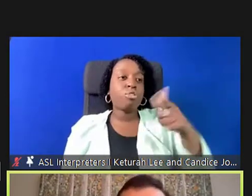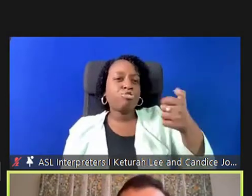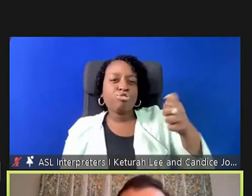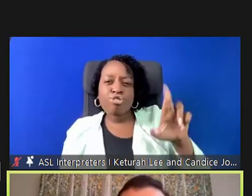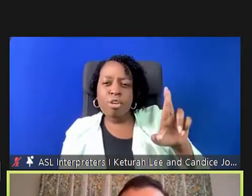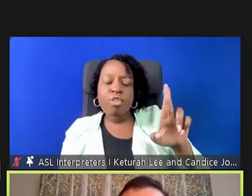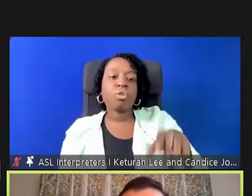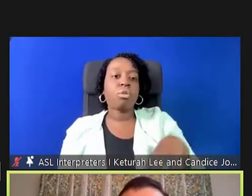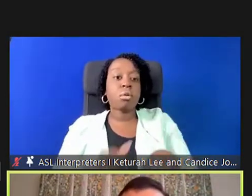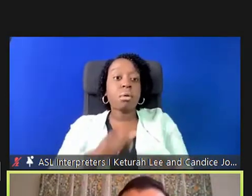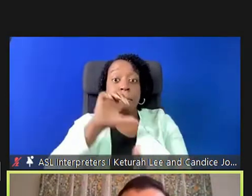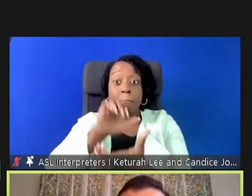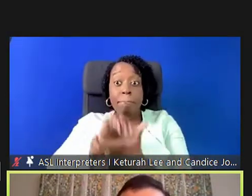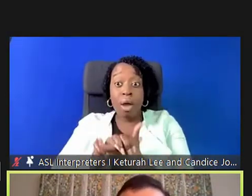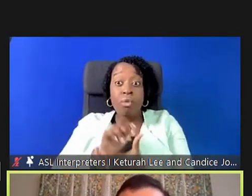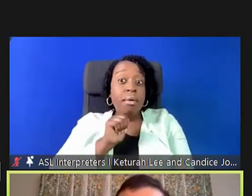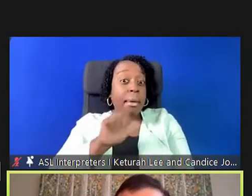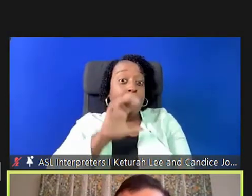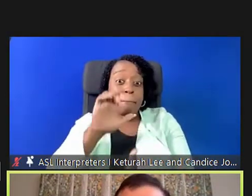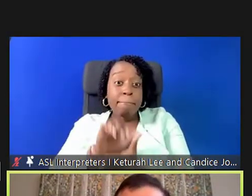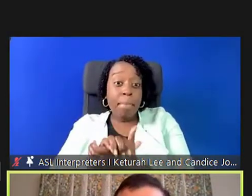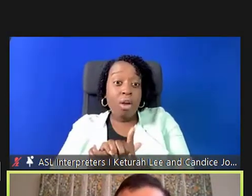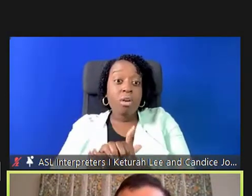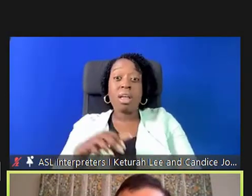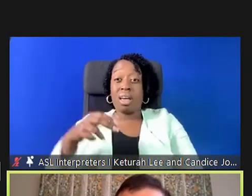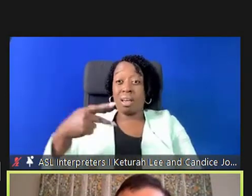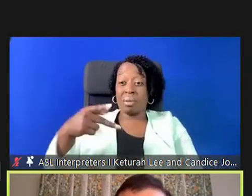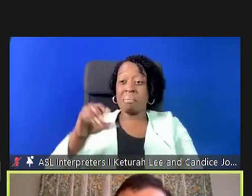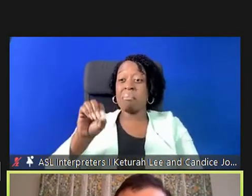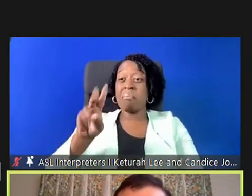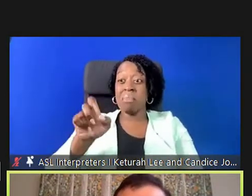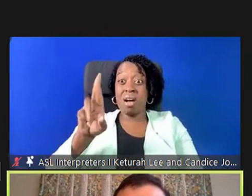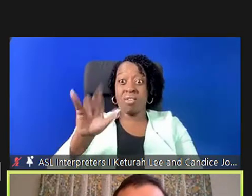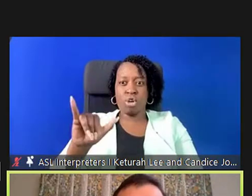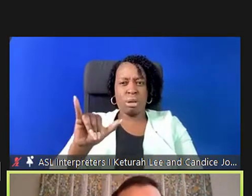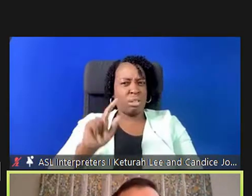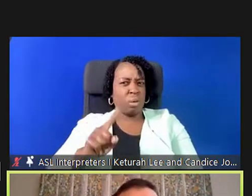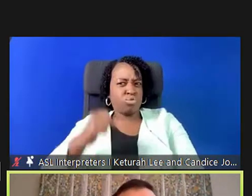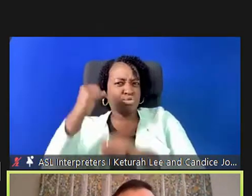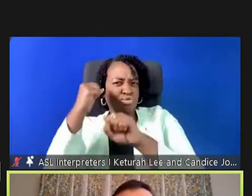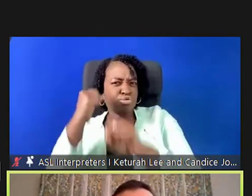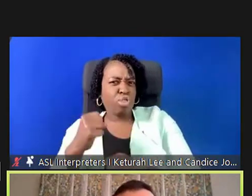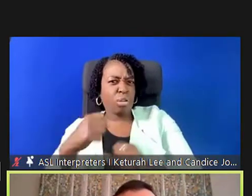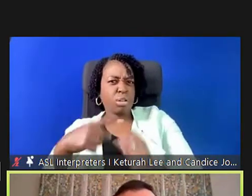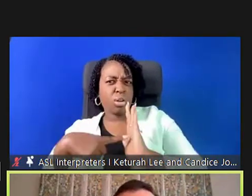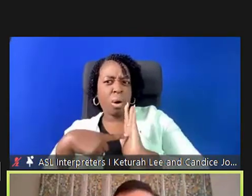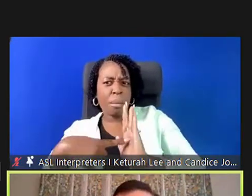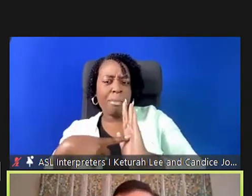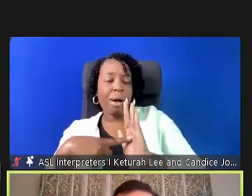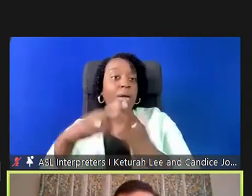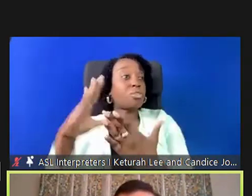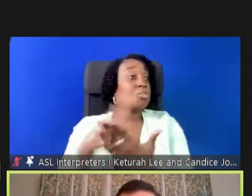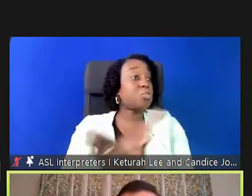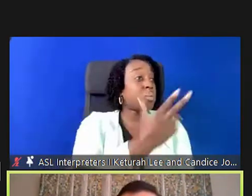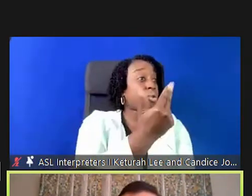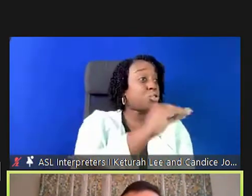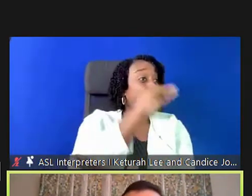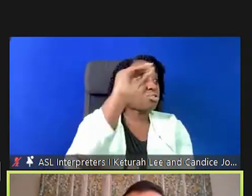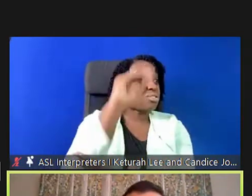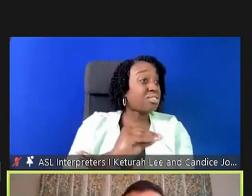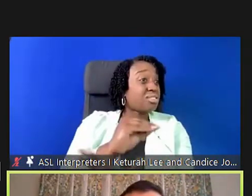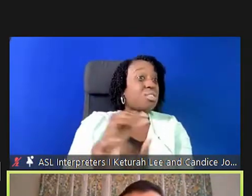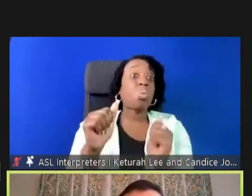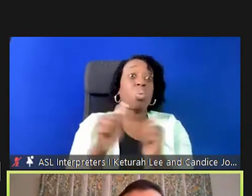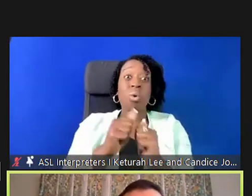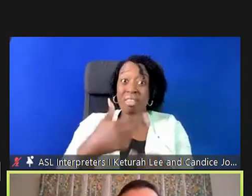poverty. Poverty was actually the strongest risk factor in our model, ranging from 13% for those with a